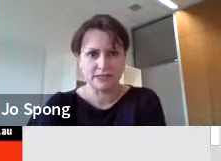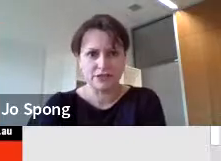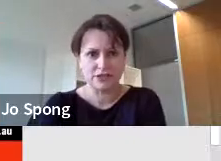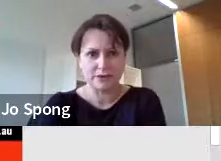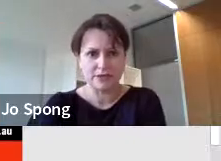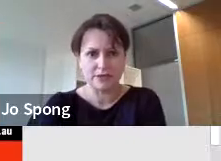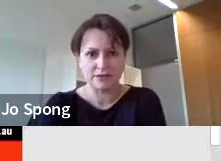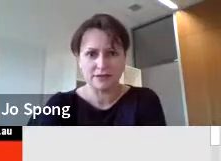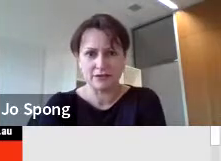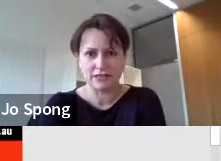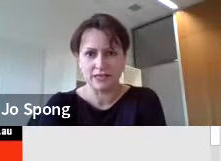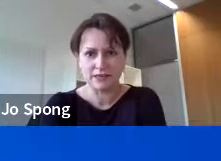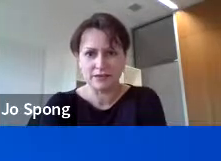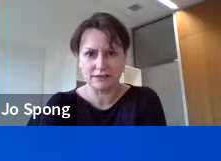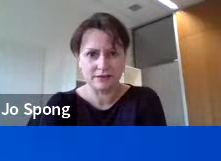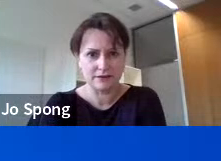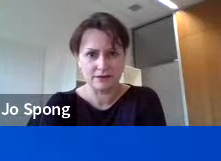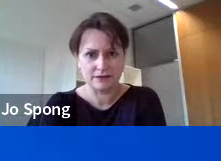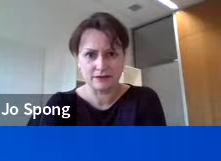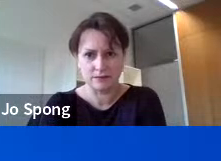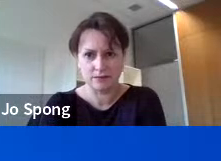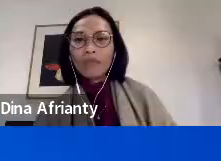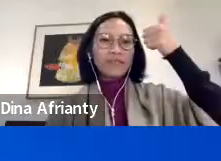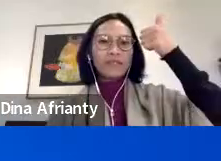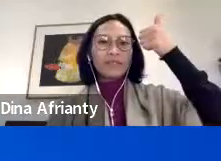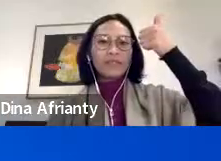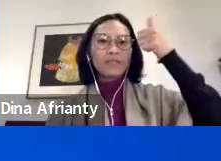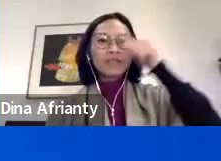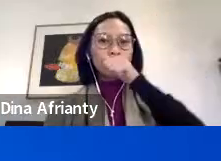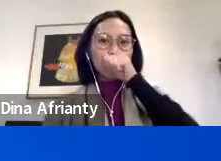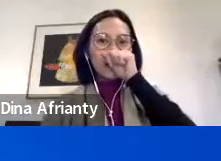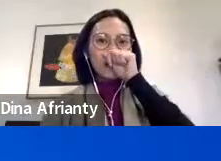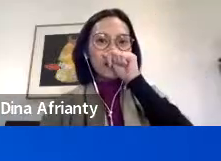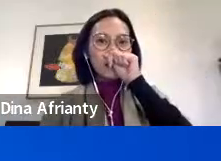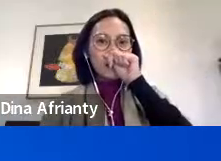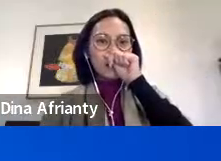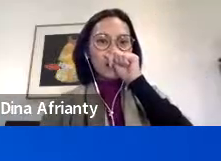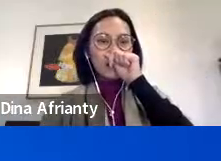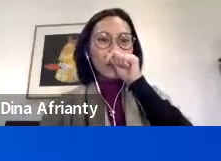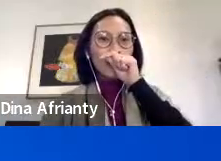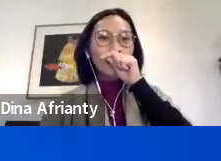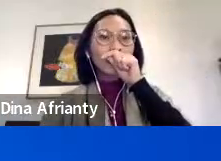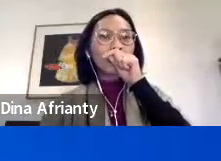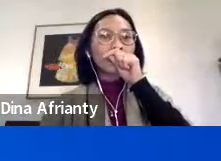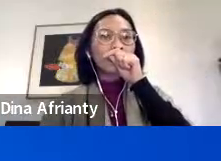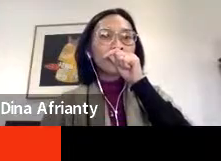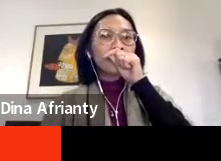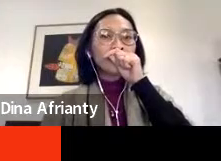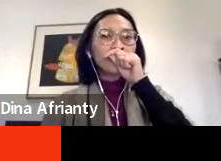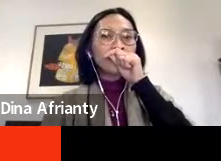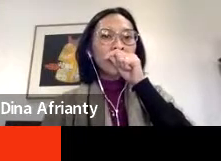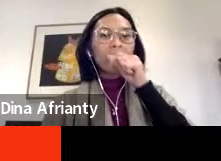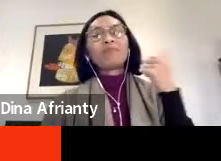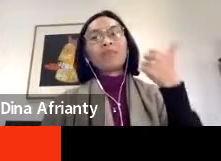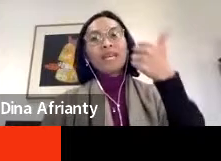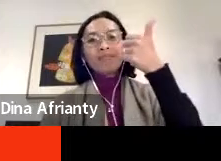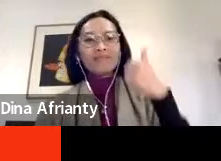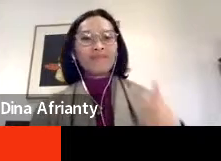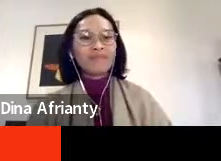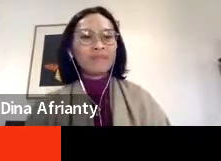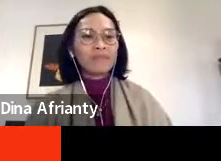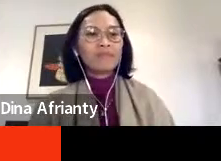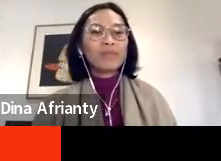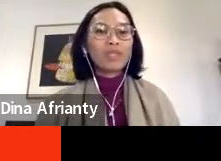So is that showing now, Dina? Perfect. Okay, I'll just make it. Oh, yep,